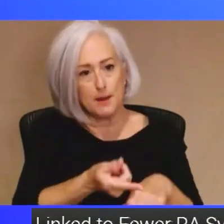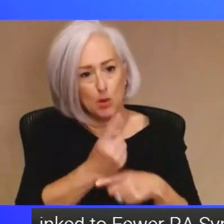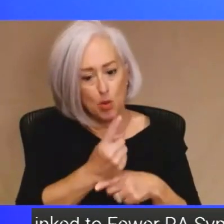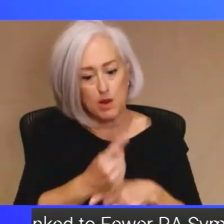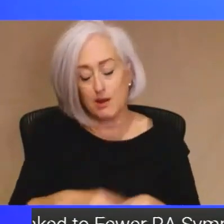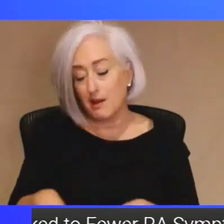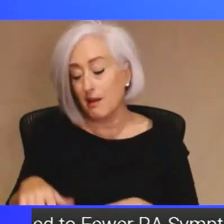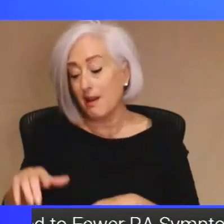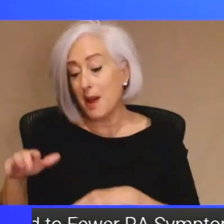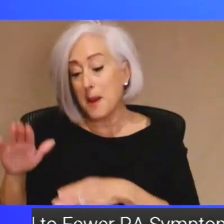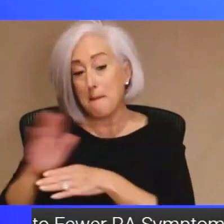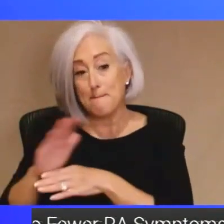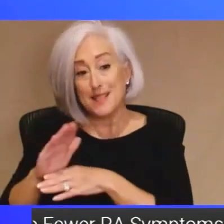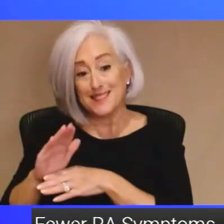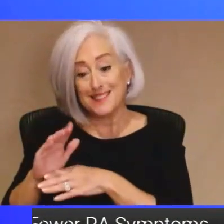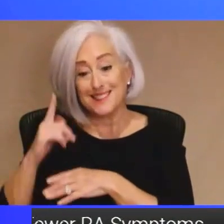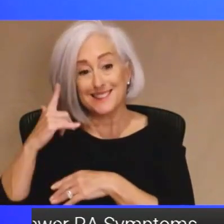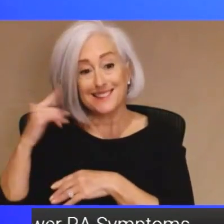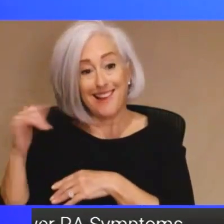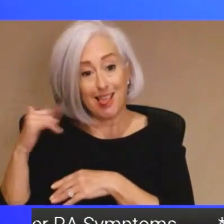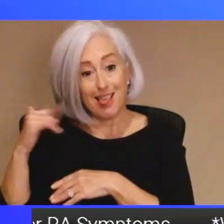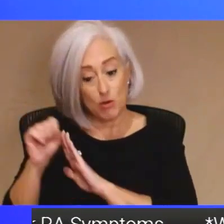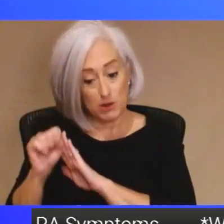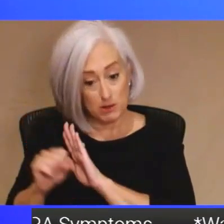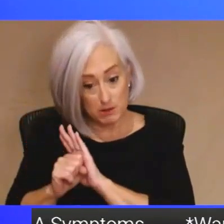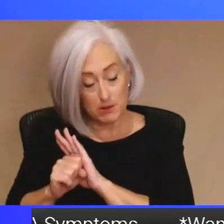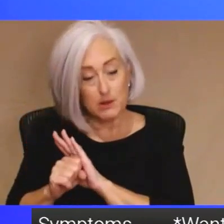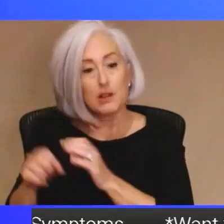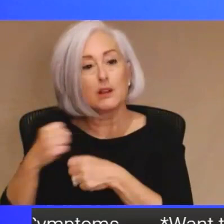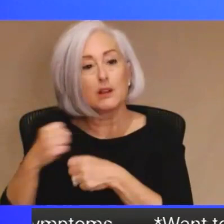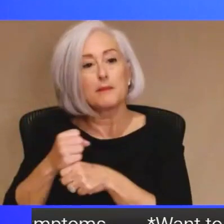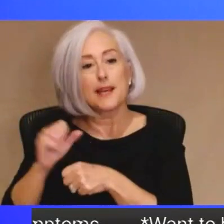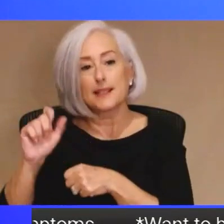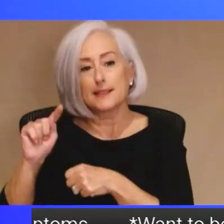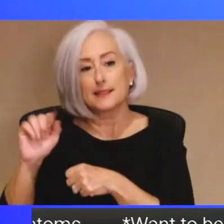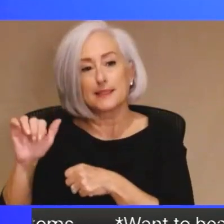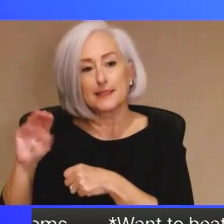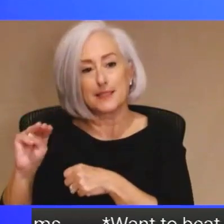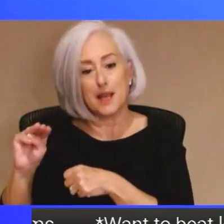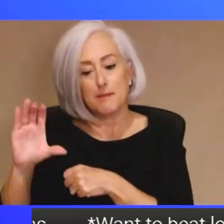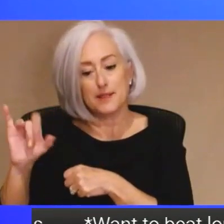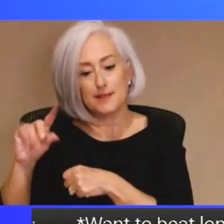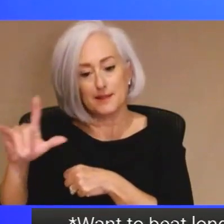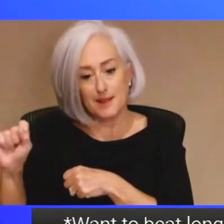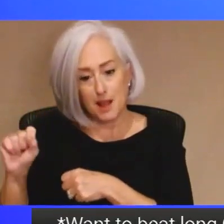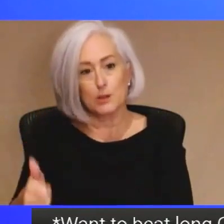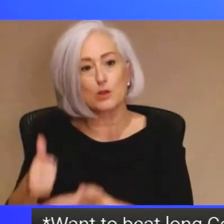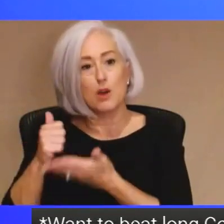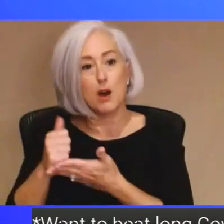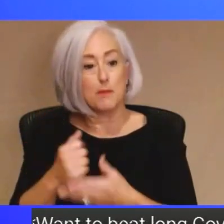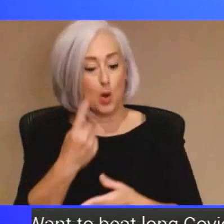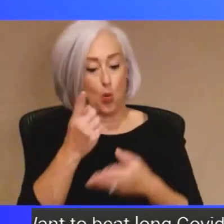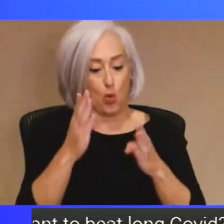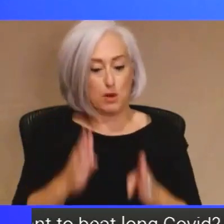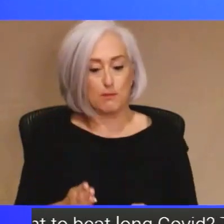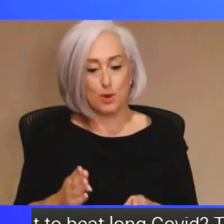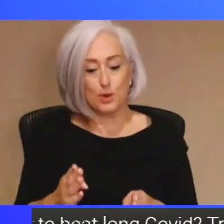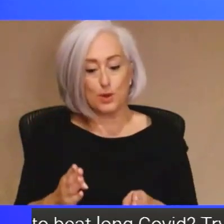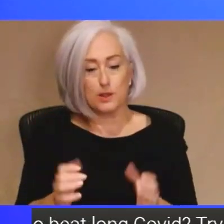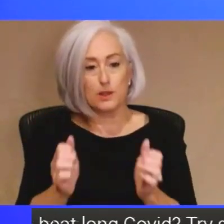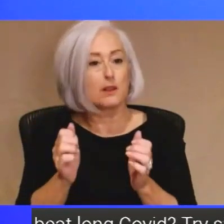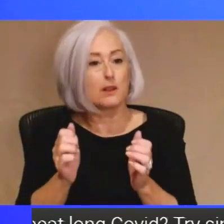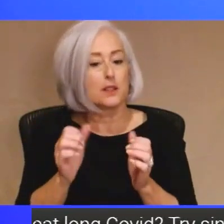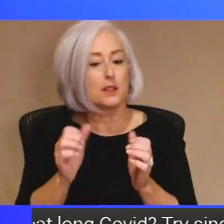like insulin-producing cells, and we at least have one individual now who has been insulin-free for several months after getting these cells.